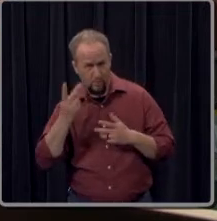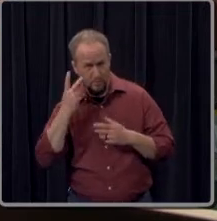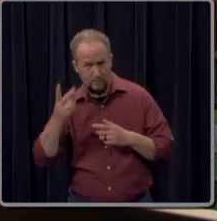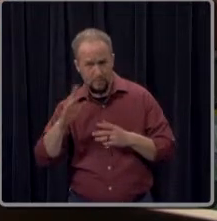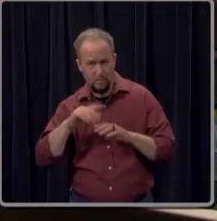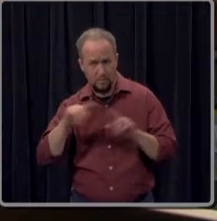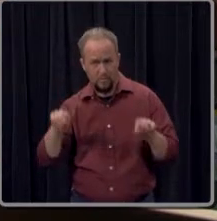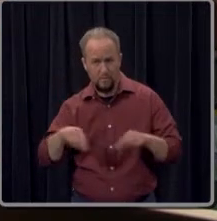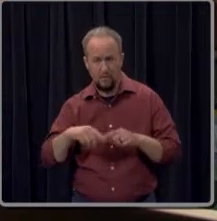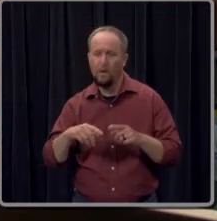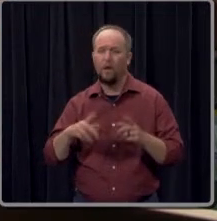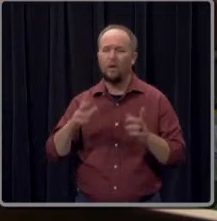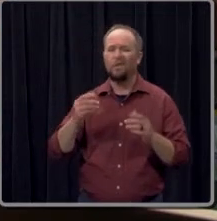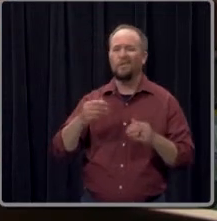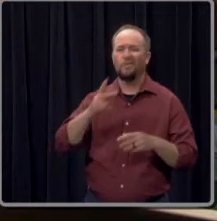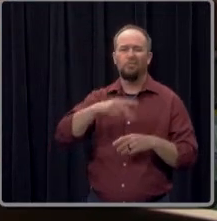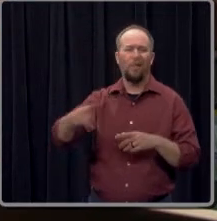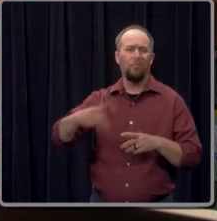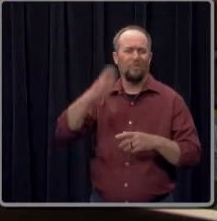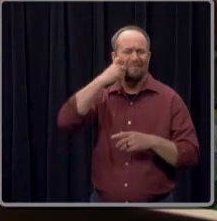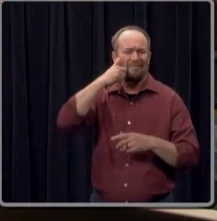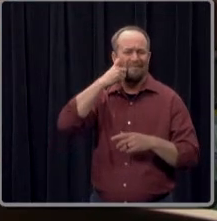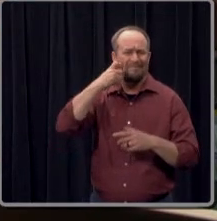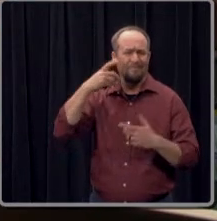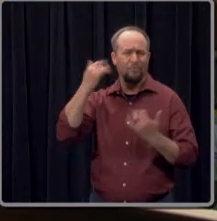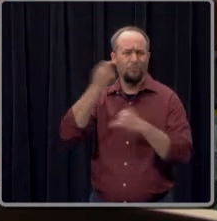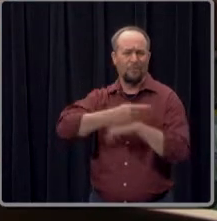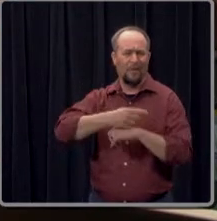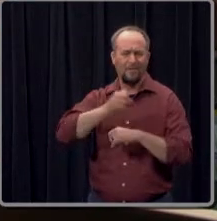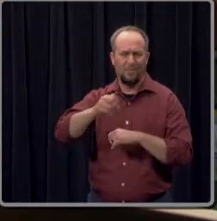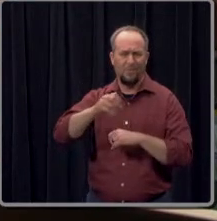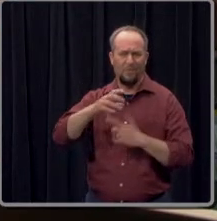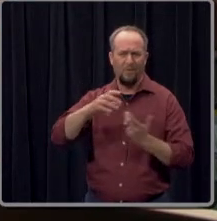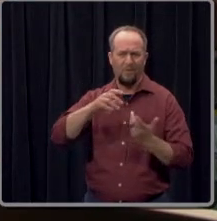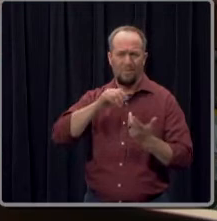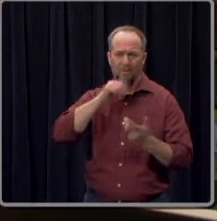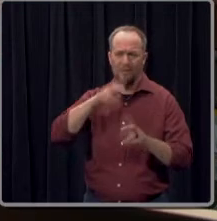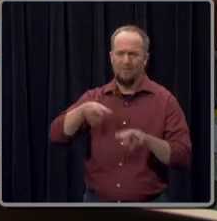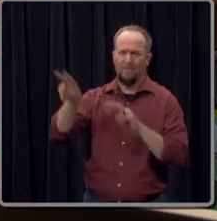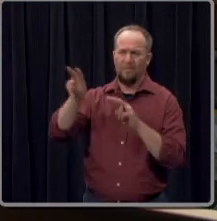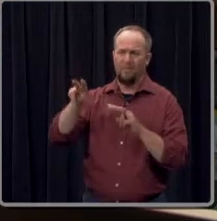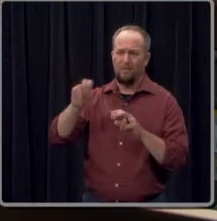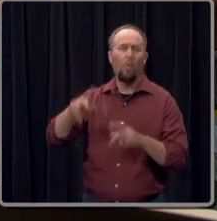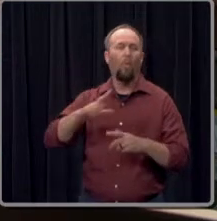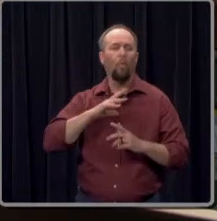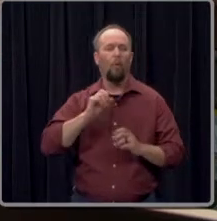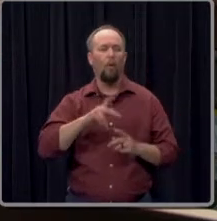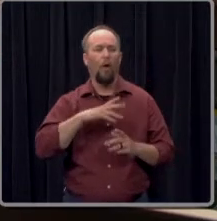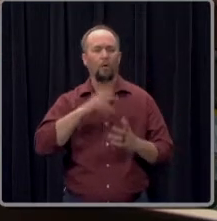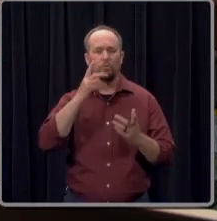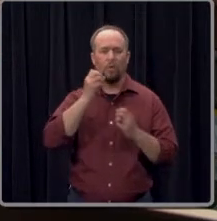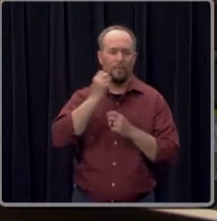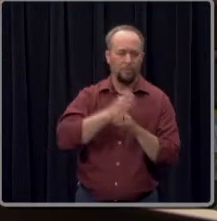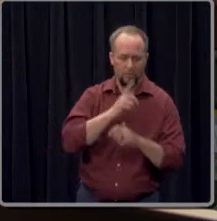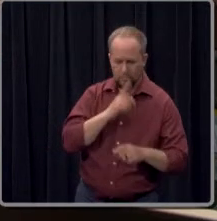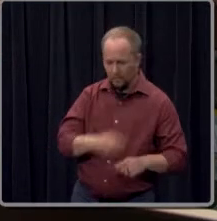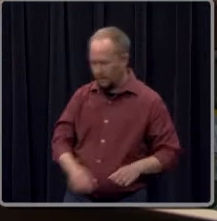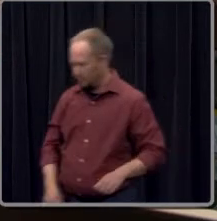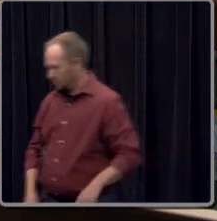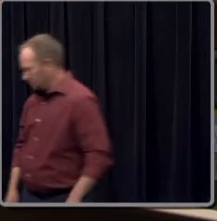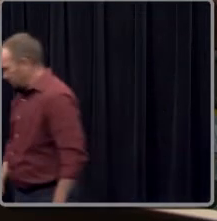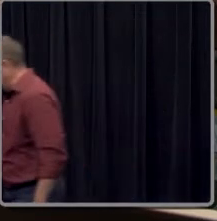screen? He just put the PowerPoint together Okay, I today, just so want to make sure you that they all probably knew to don't look have behind it. them Yeah. if they couldn't see it. So I just want to make sure. Okay. Because we